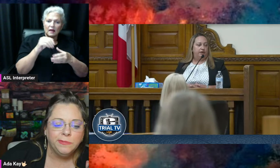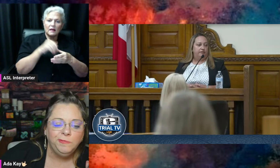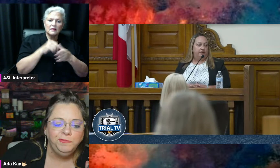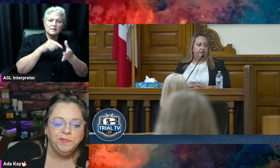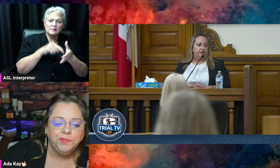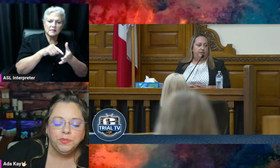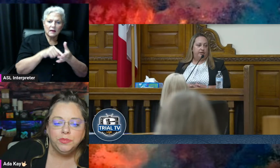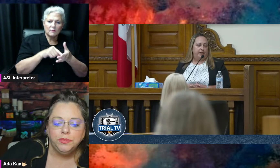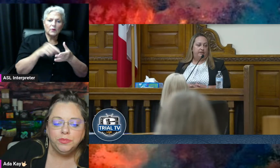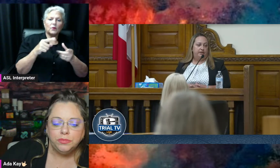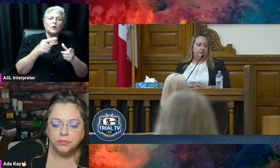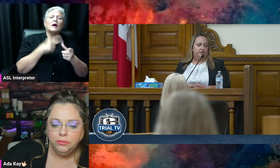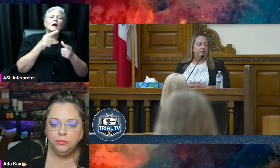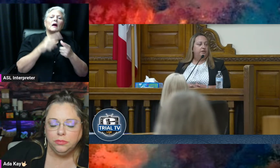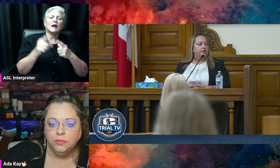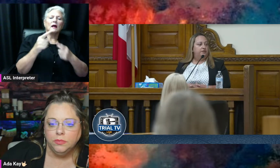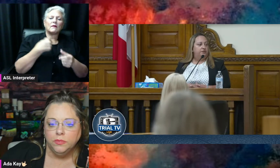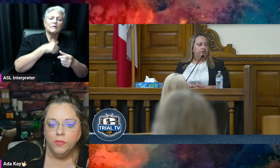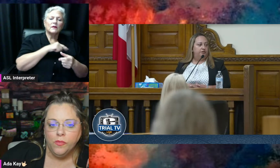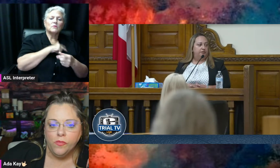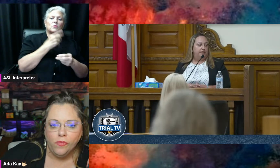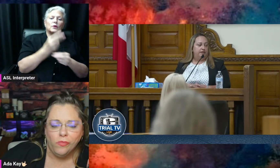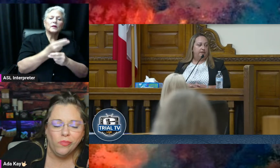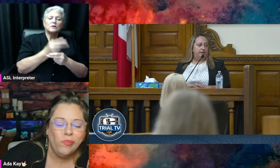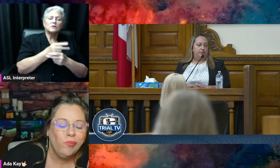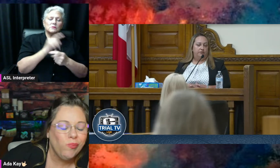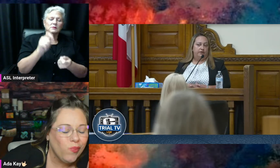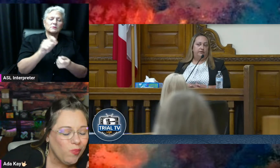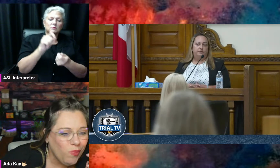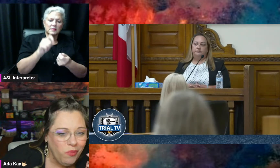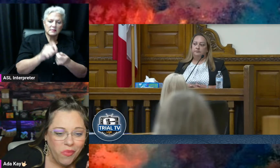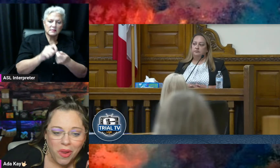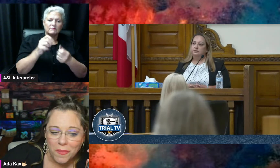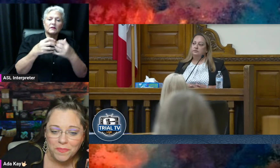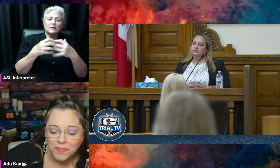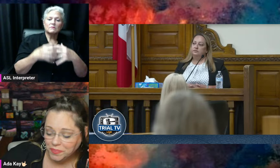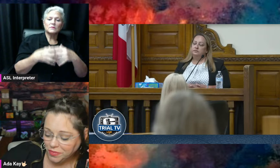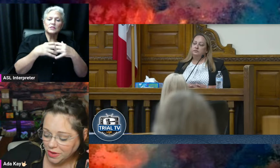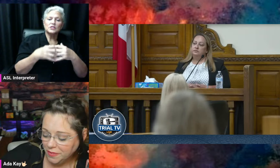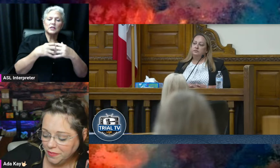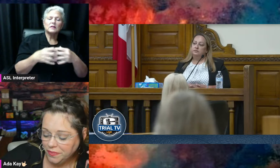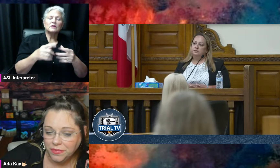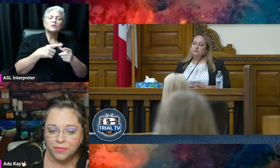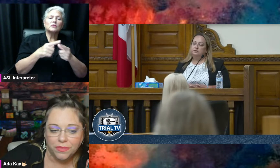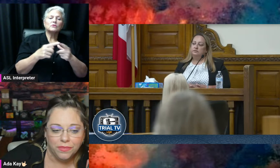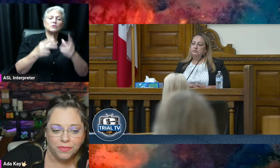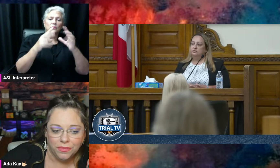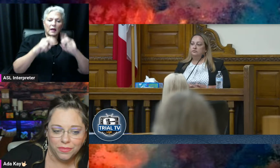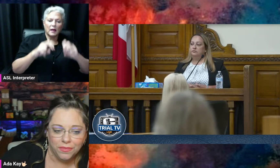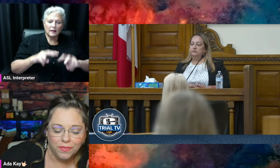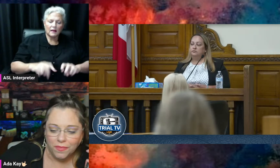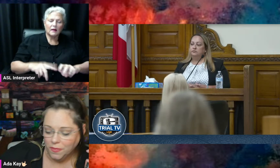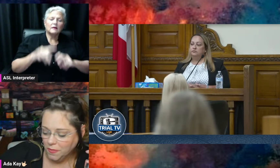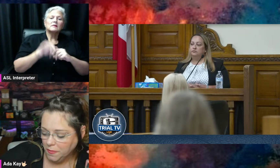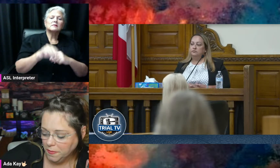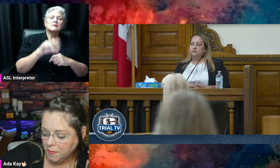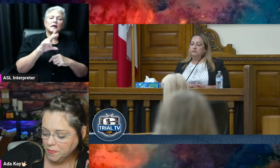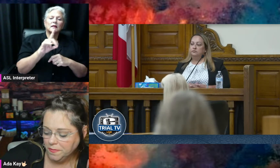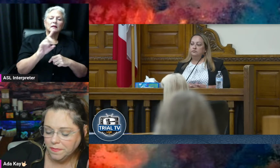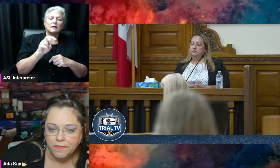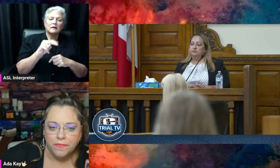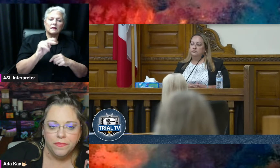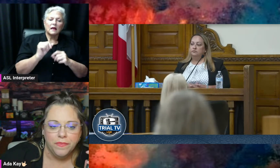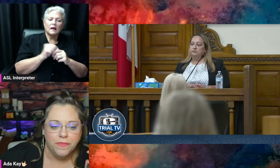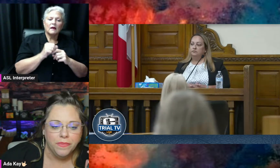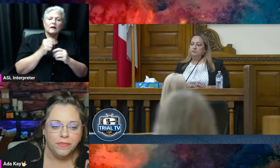a 3500 genetic analyzer to visualize that DNA profile. What areas of DNA do